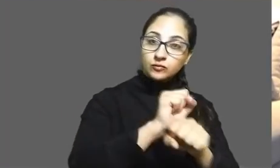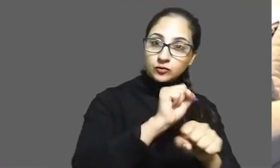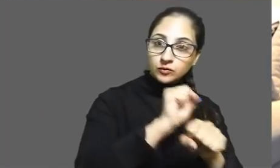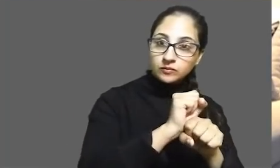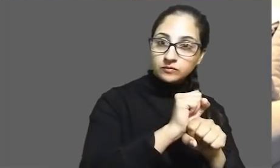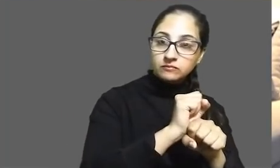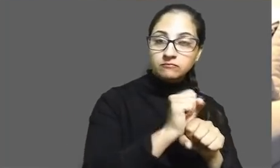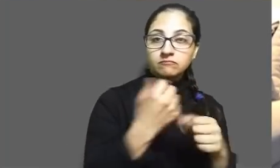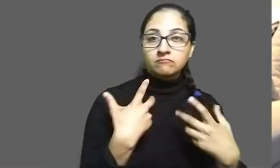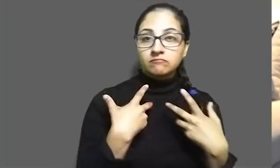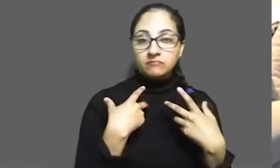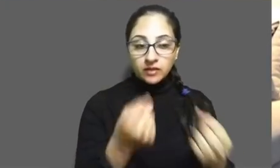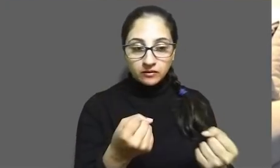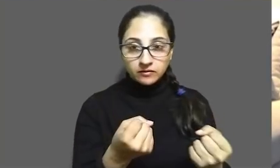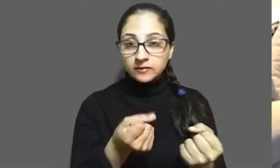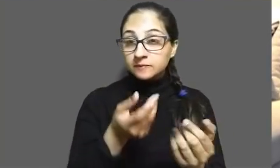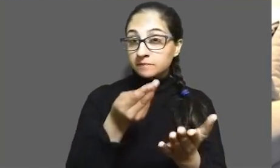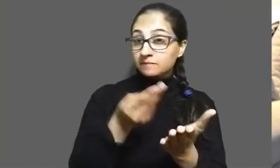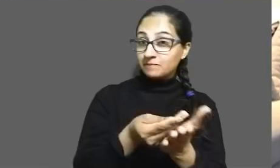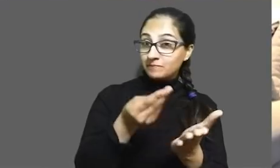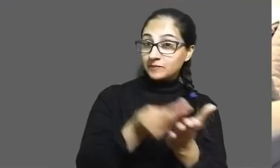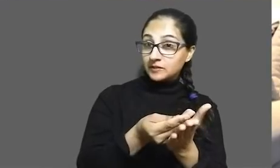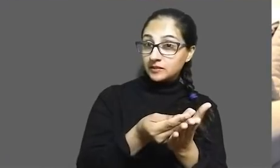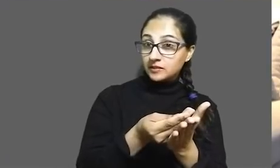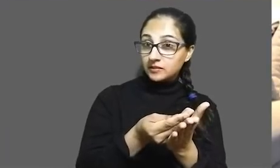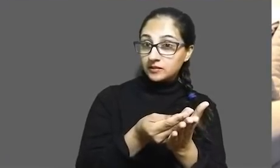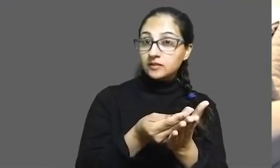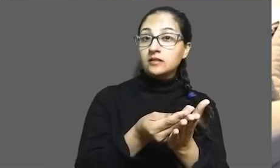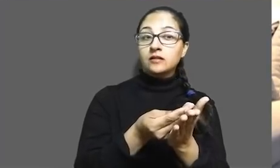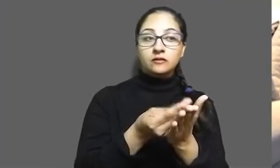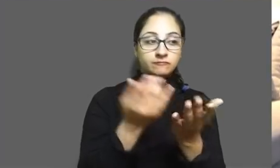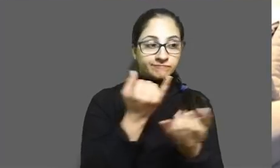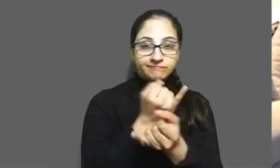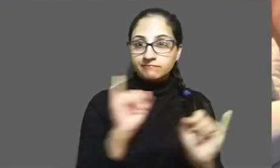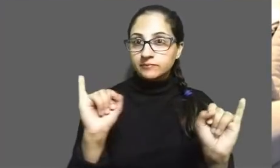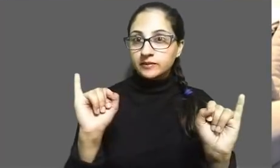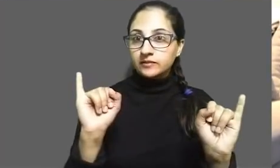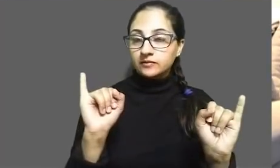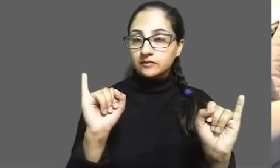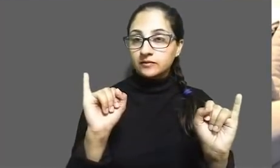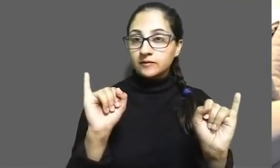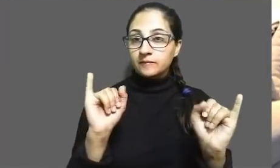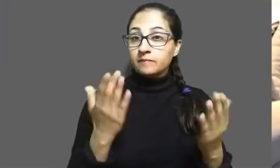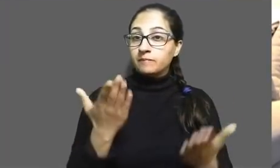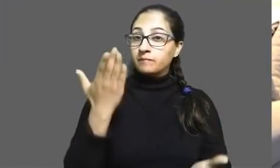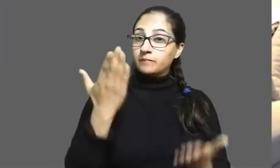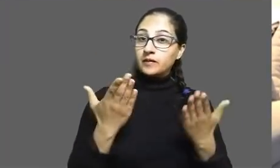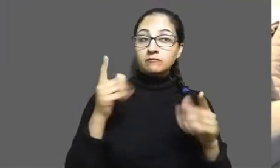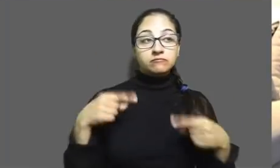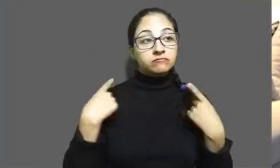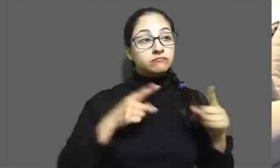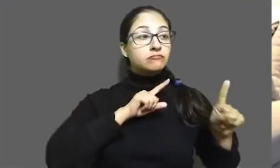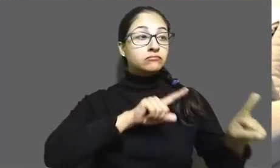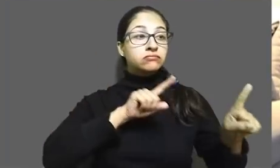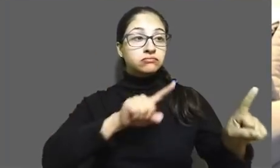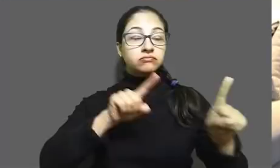brought loss in many shapes and forms. Loss of jobs, loss of